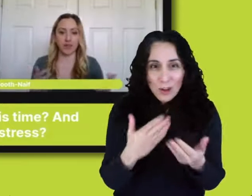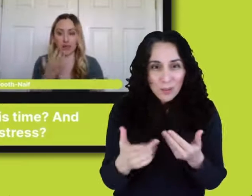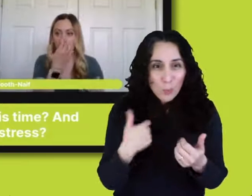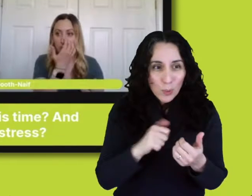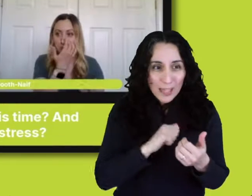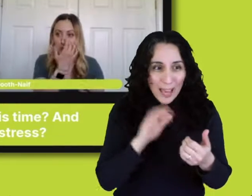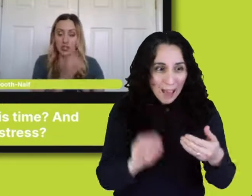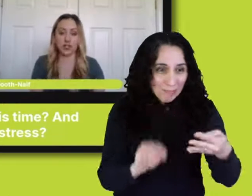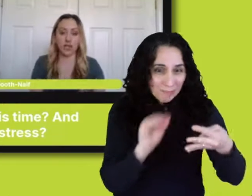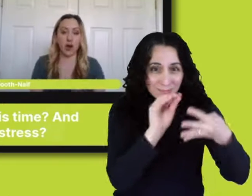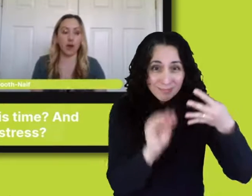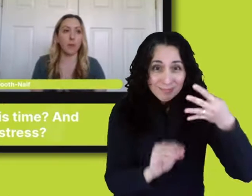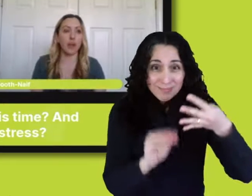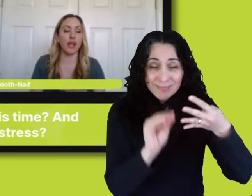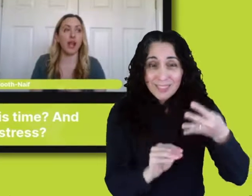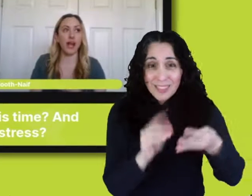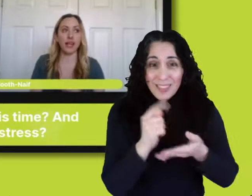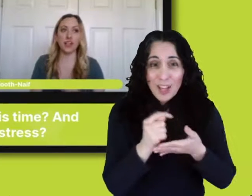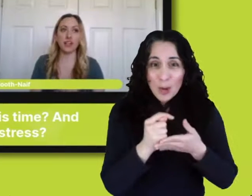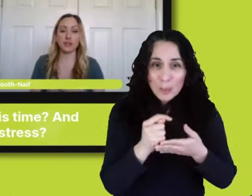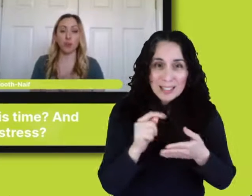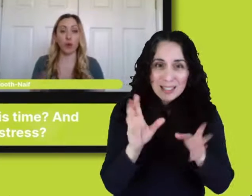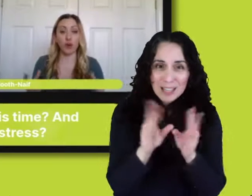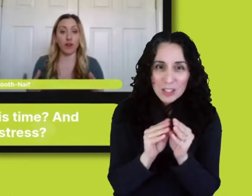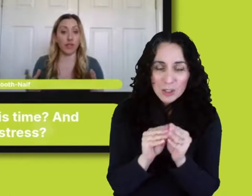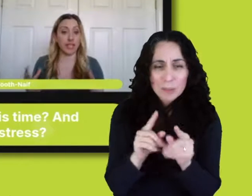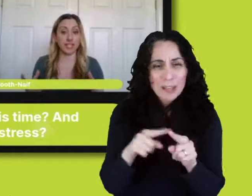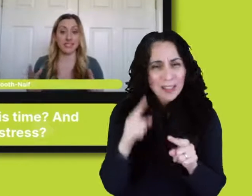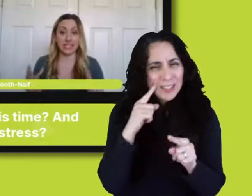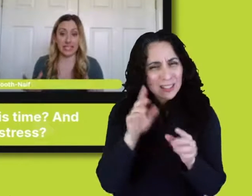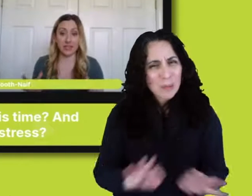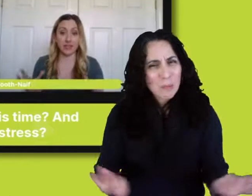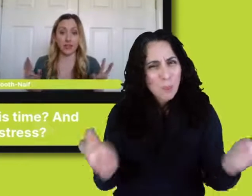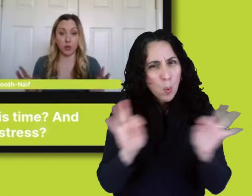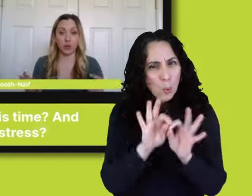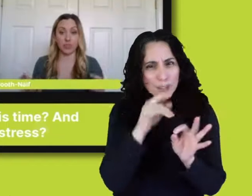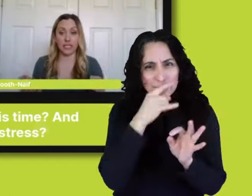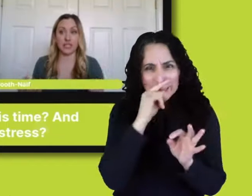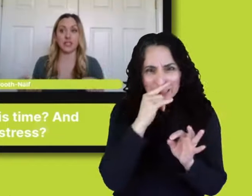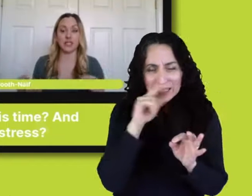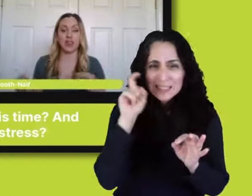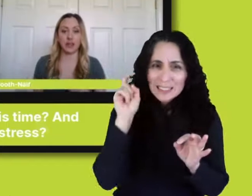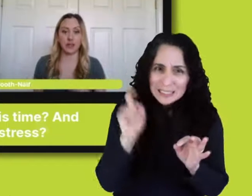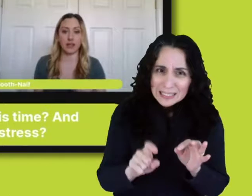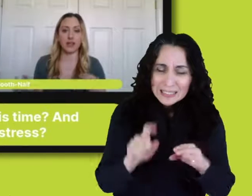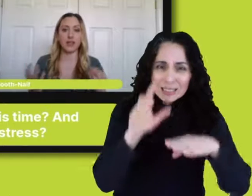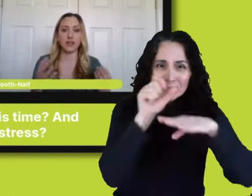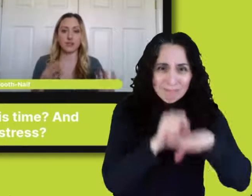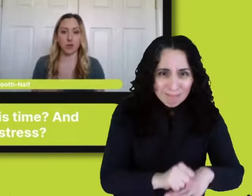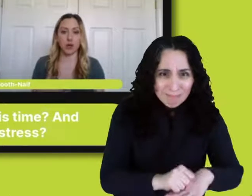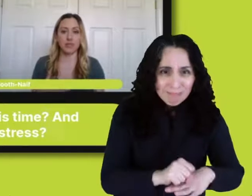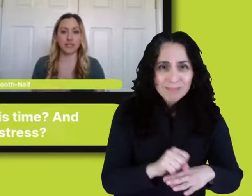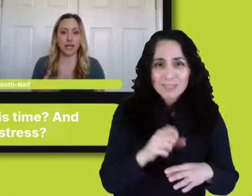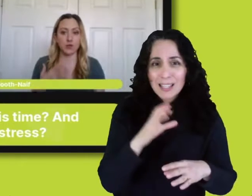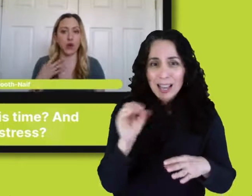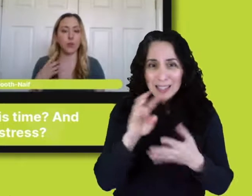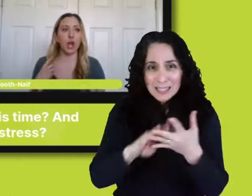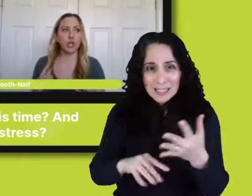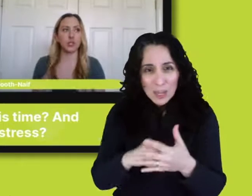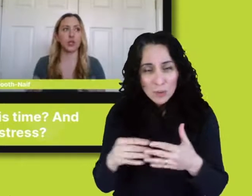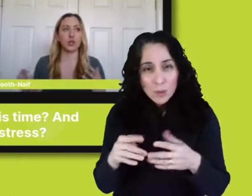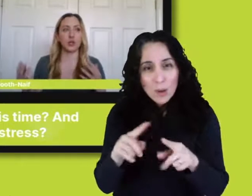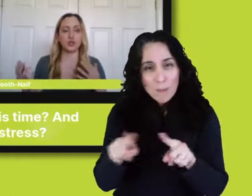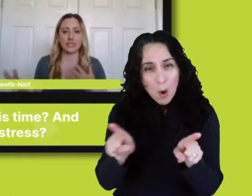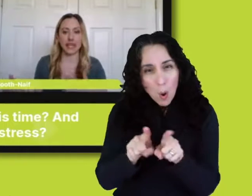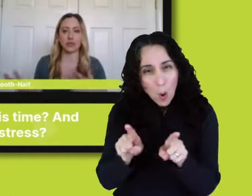whenever we can fit in therapy sessions at home. But I think it's important. Our kids need, routines, and they need somewhat of a schedule,